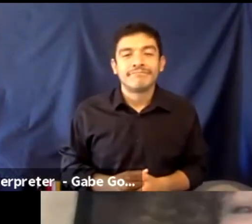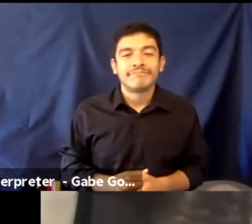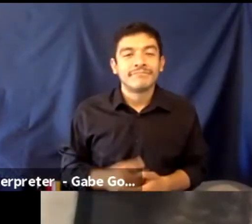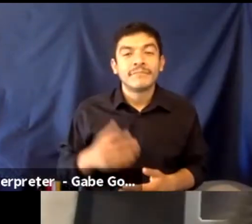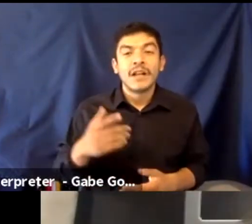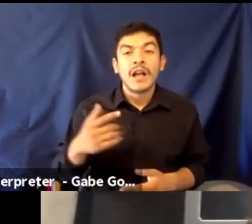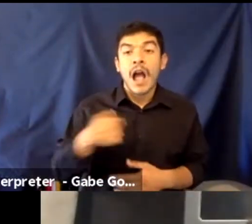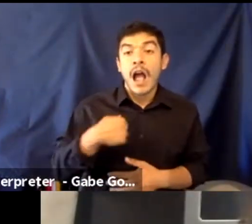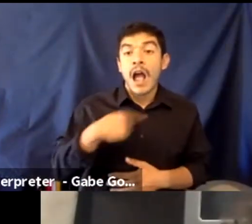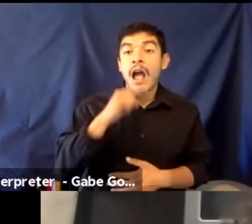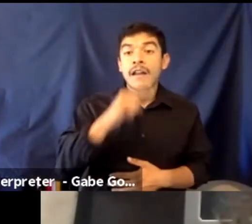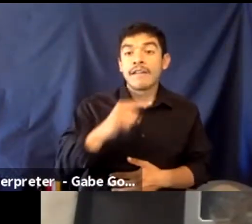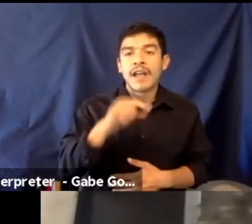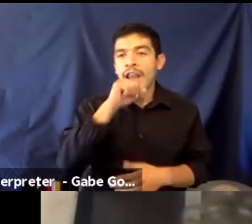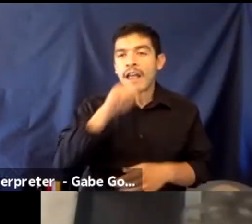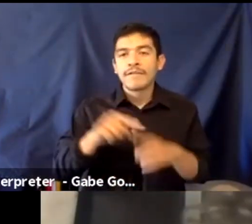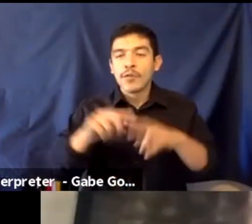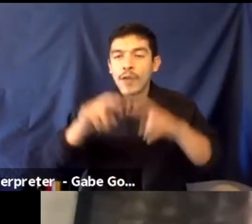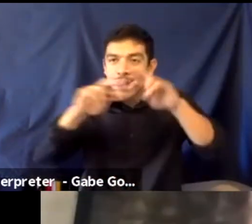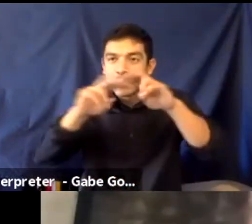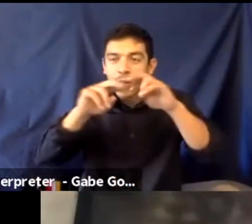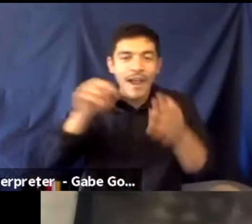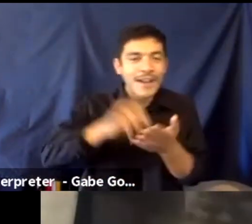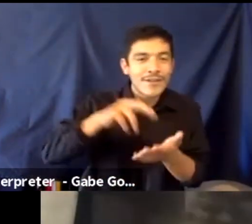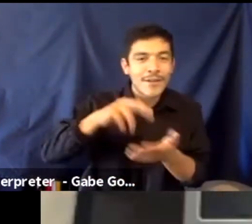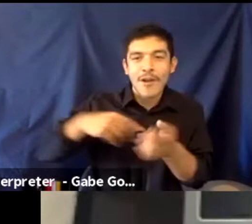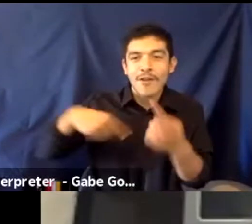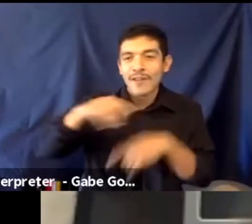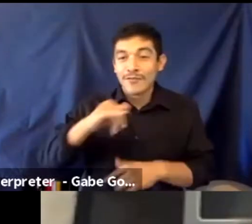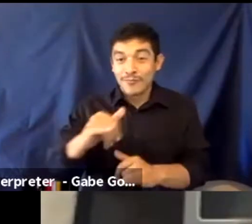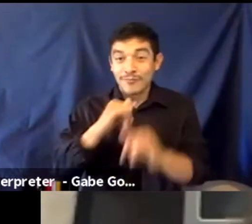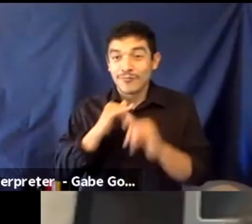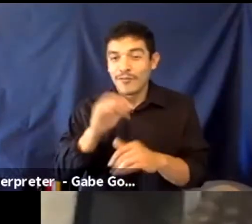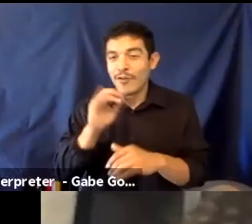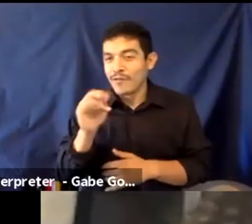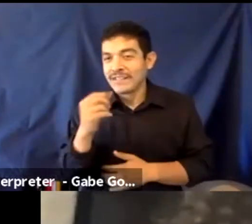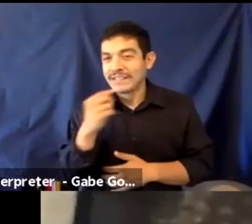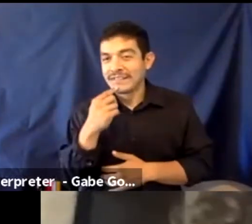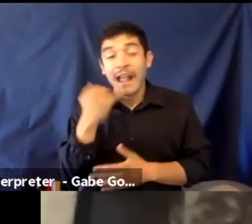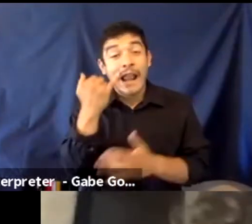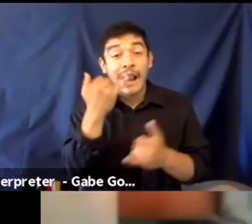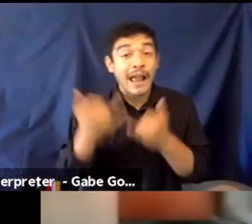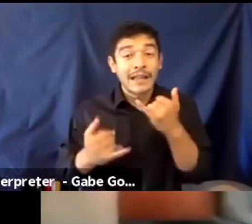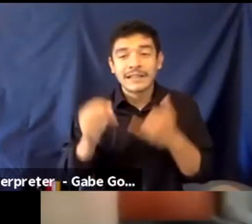I definitely love to explore and jump around as well. So last but not least, Malachai.